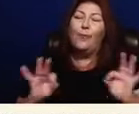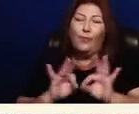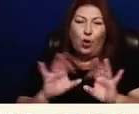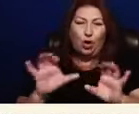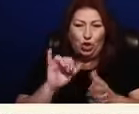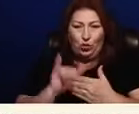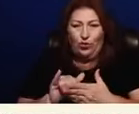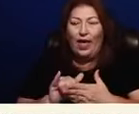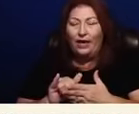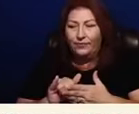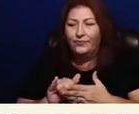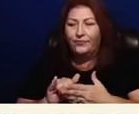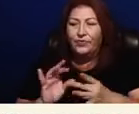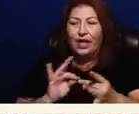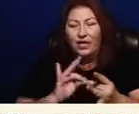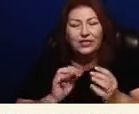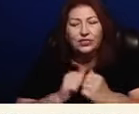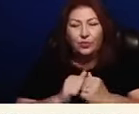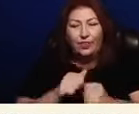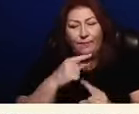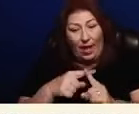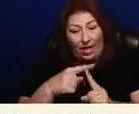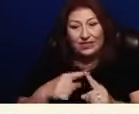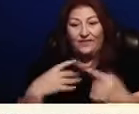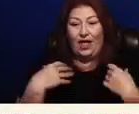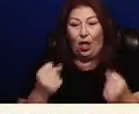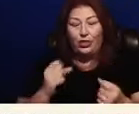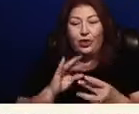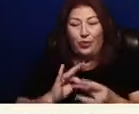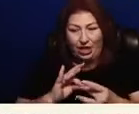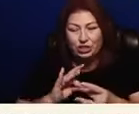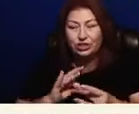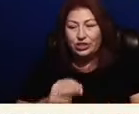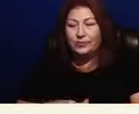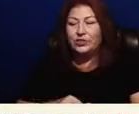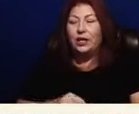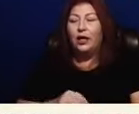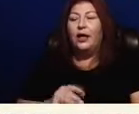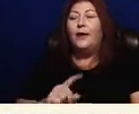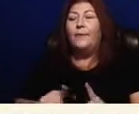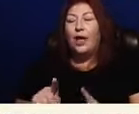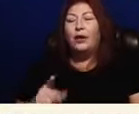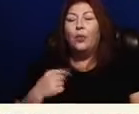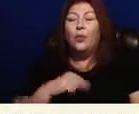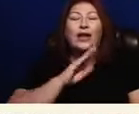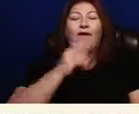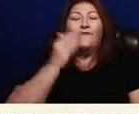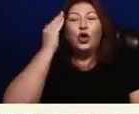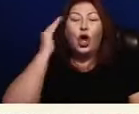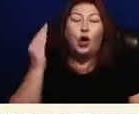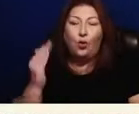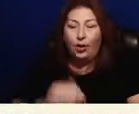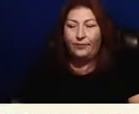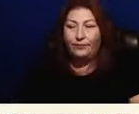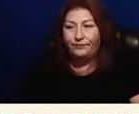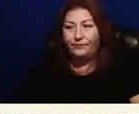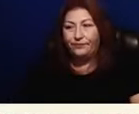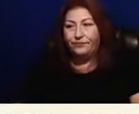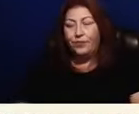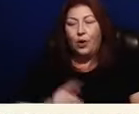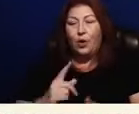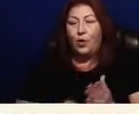context with, you know, positive, healthy relationships and support. But we never know how good